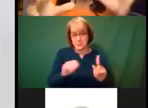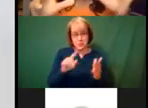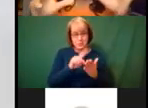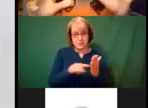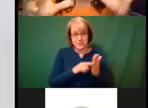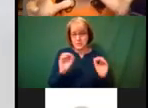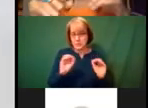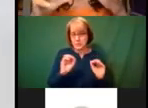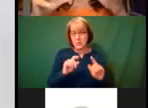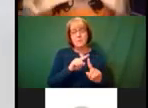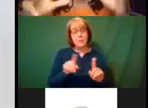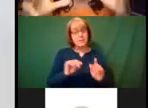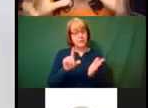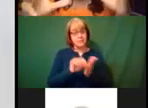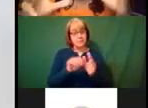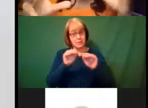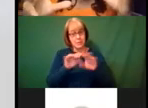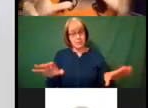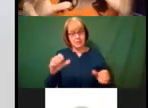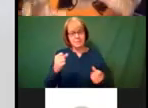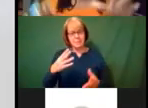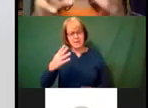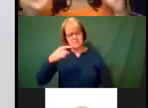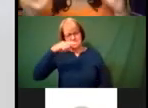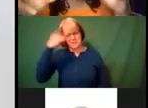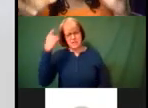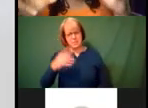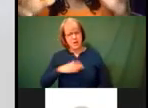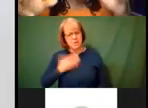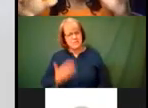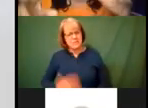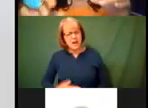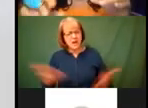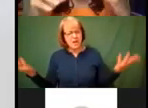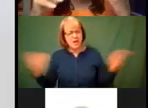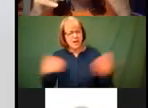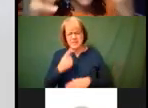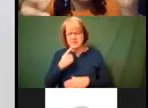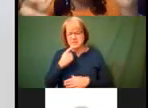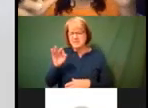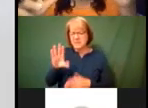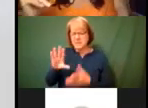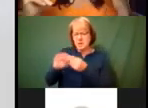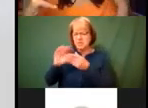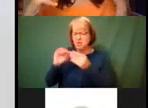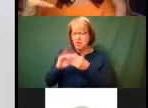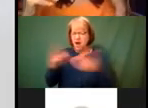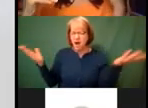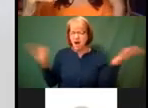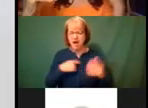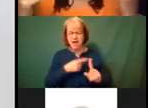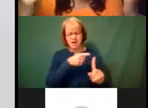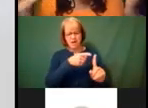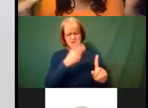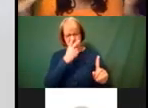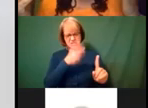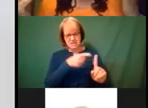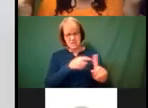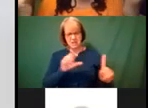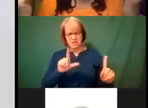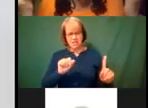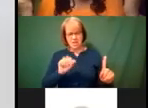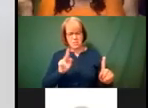say is that when this came out, a lot of Black people got upset. And so on social media, they were saying it. They got upset because they said, well, you know, you put LeBron